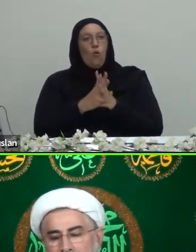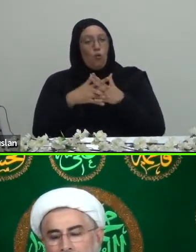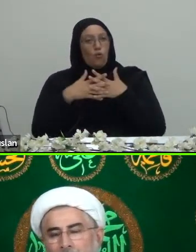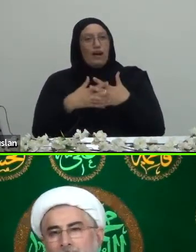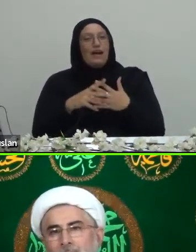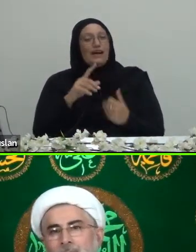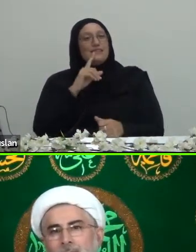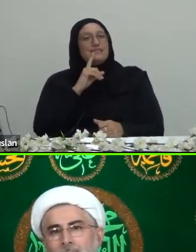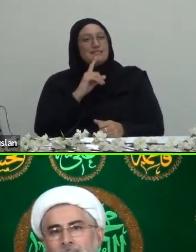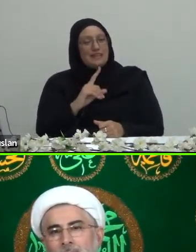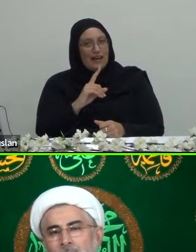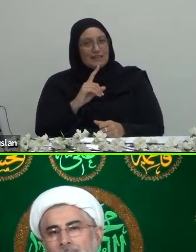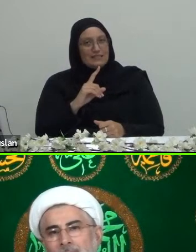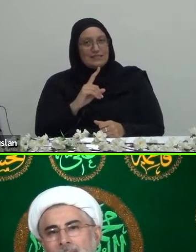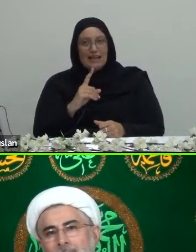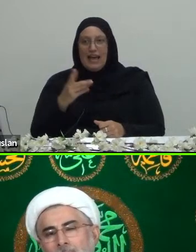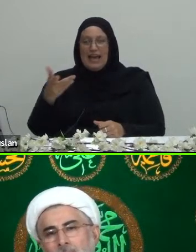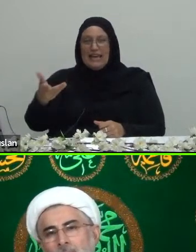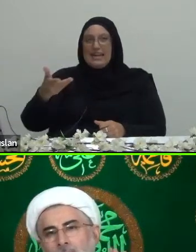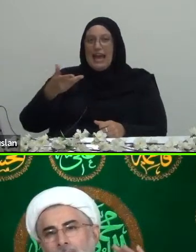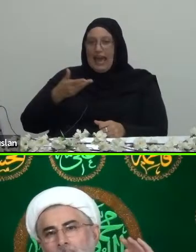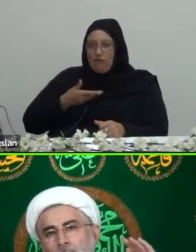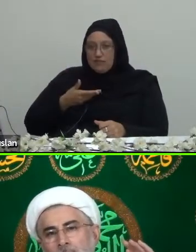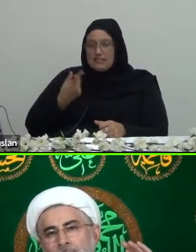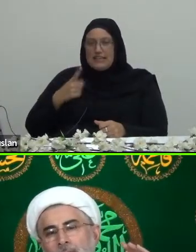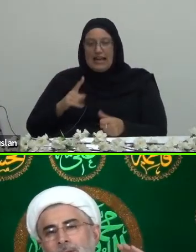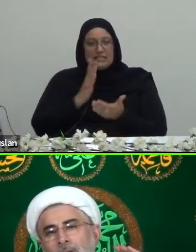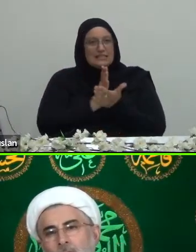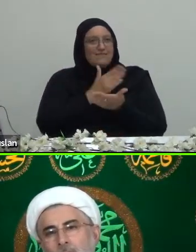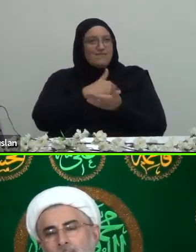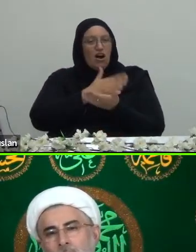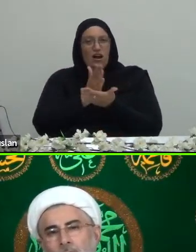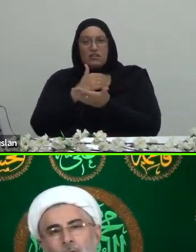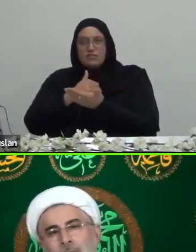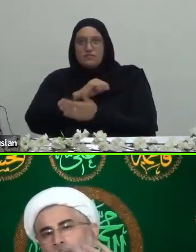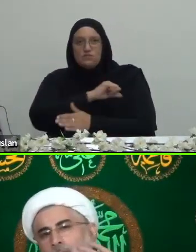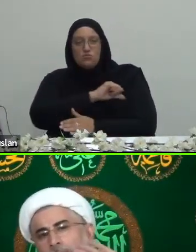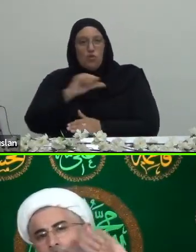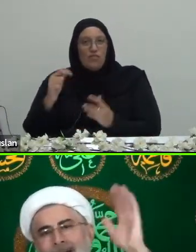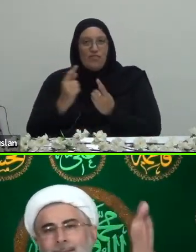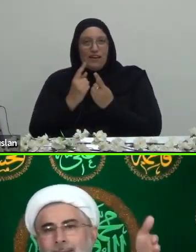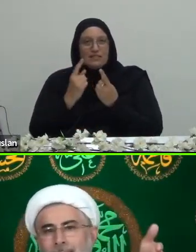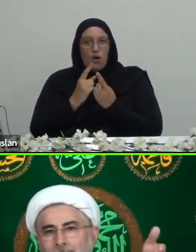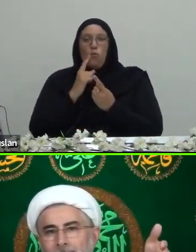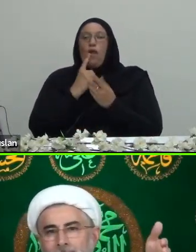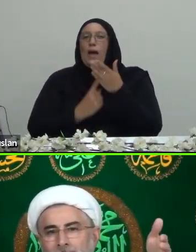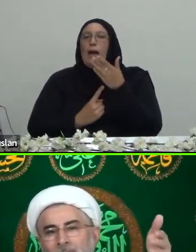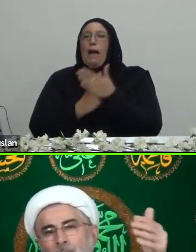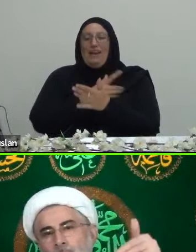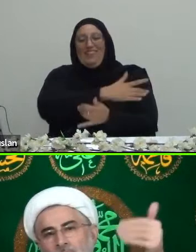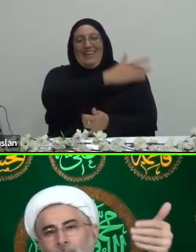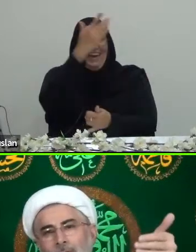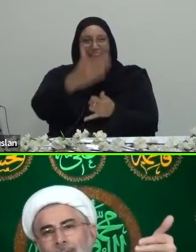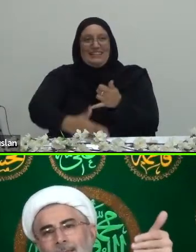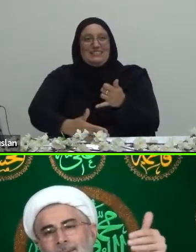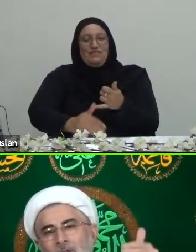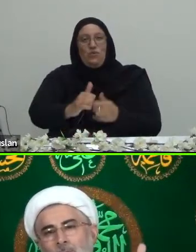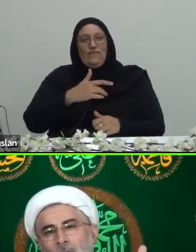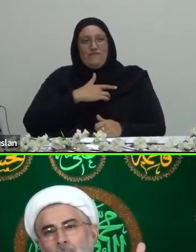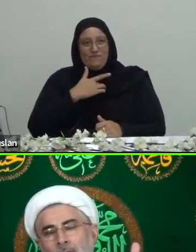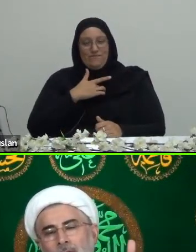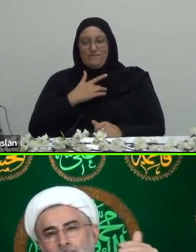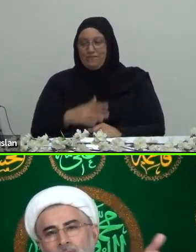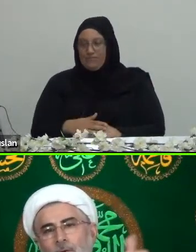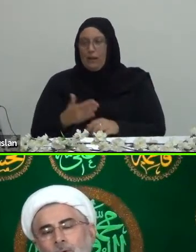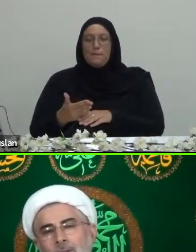dayn." Inheritance and the division of the law of inheritance comes in force right at the end. Before that is